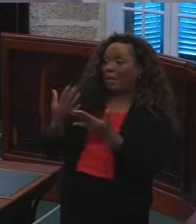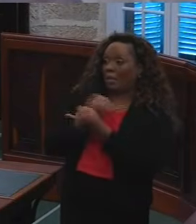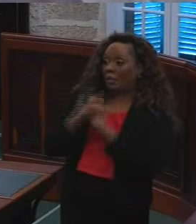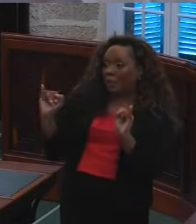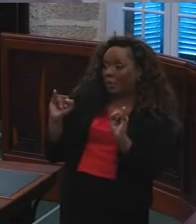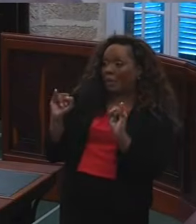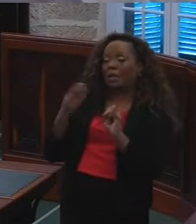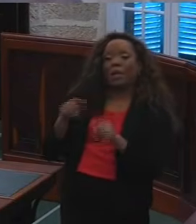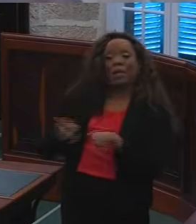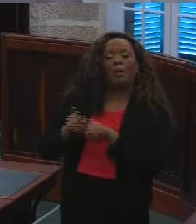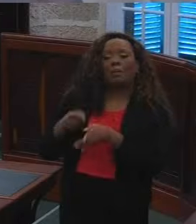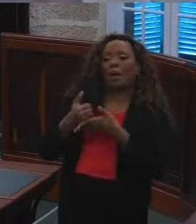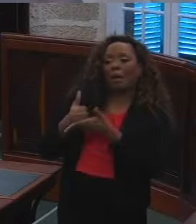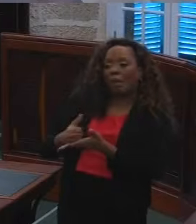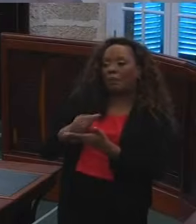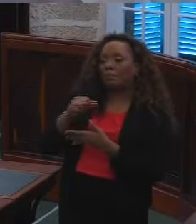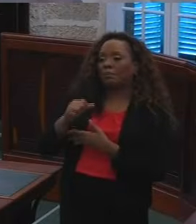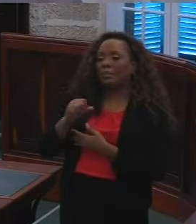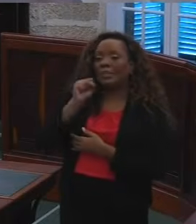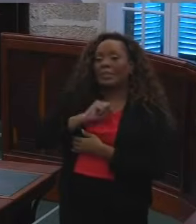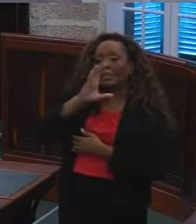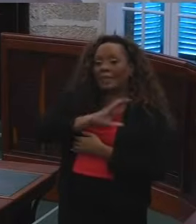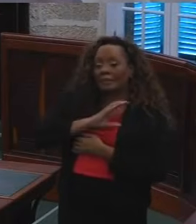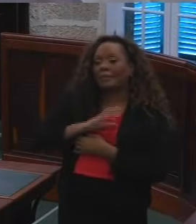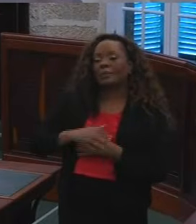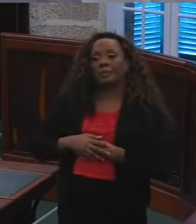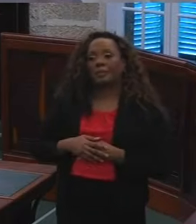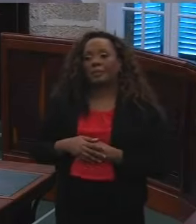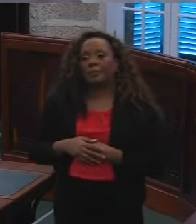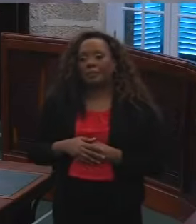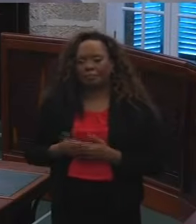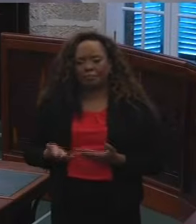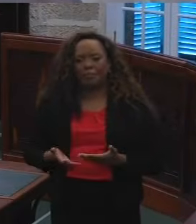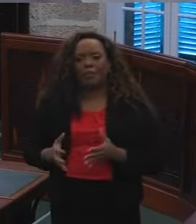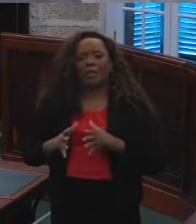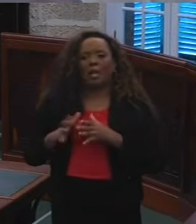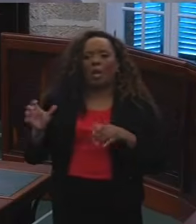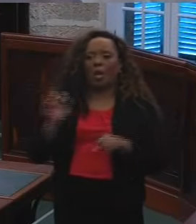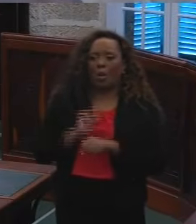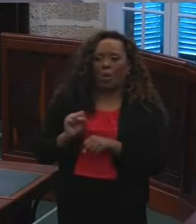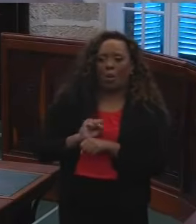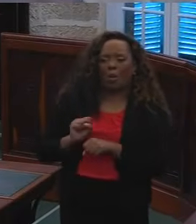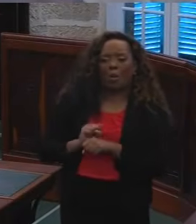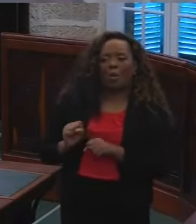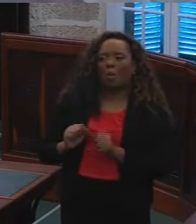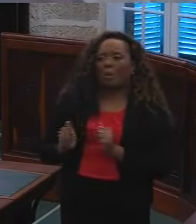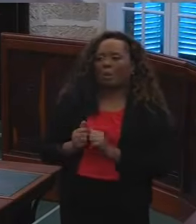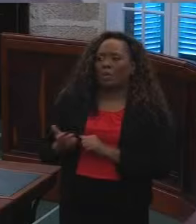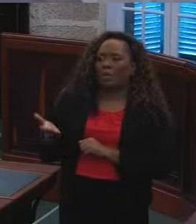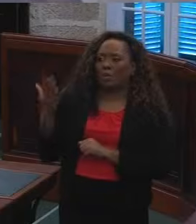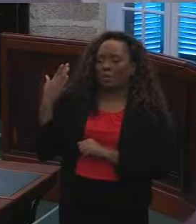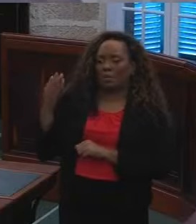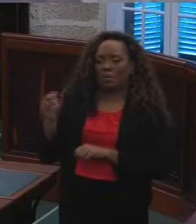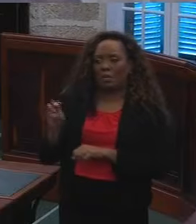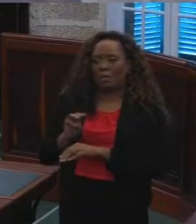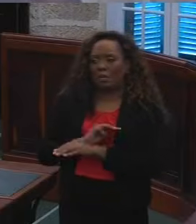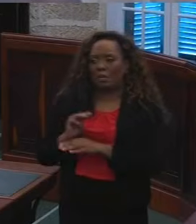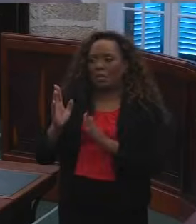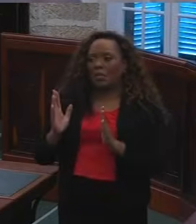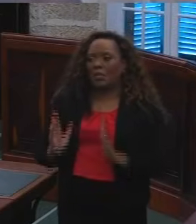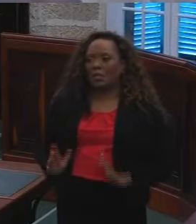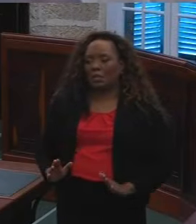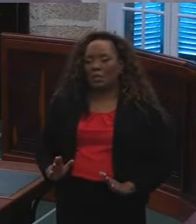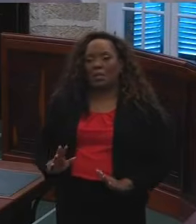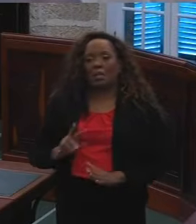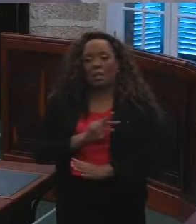assisted living for seniors, for which recent major works were done under Minister, the MP for the good constituency